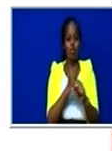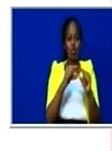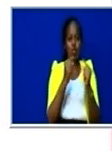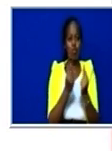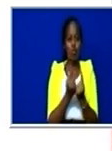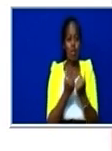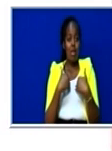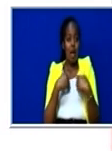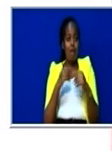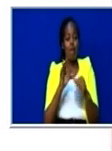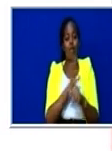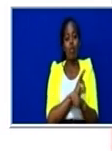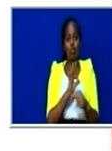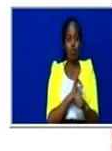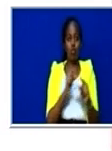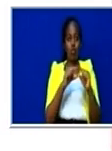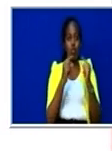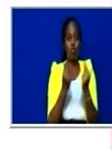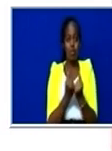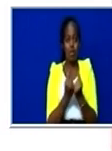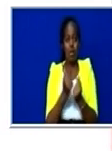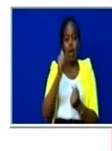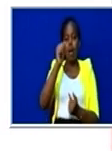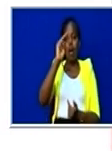they have the functional groups. That is the